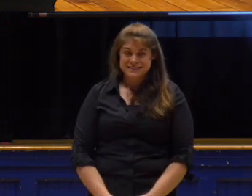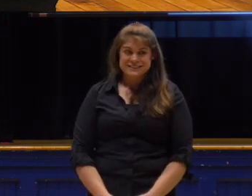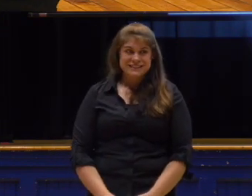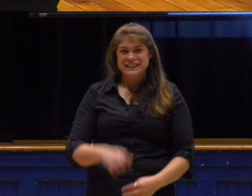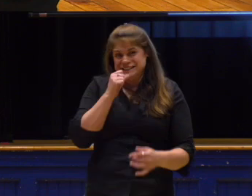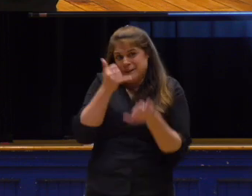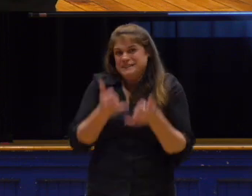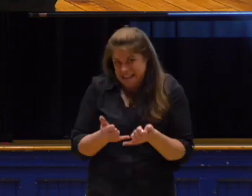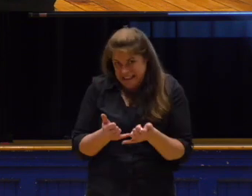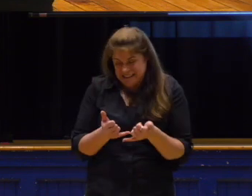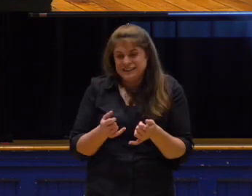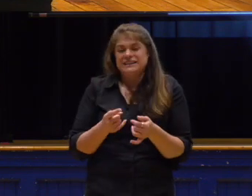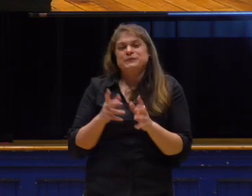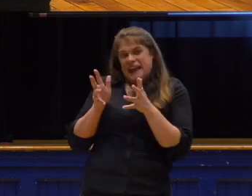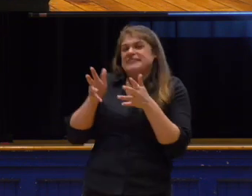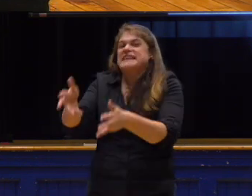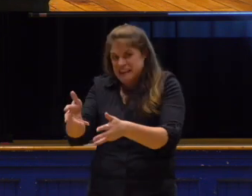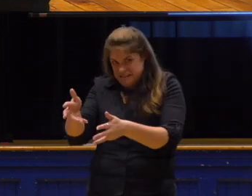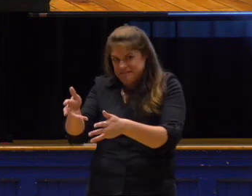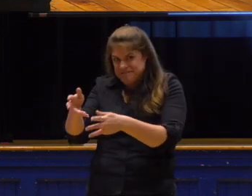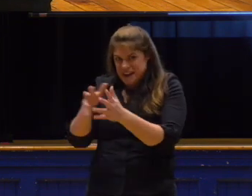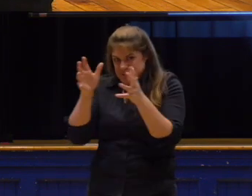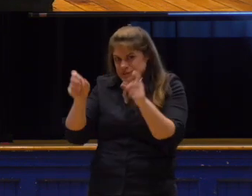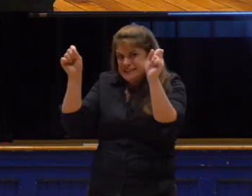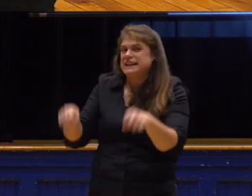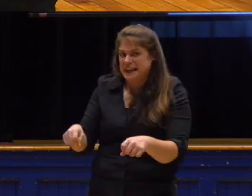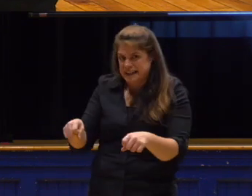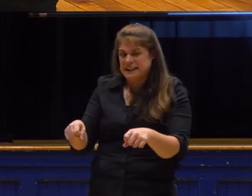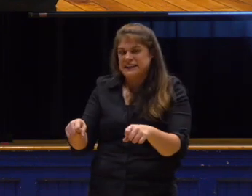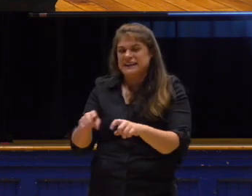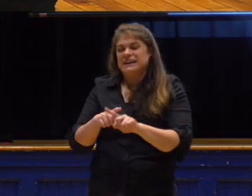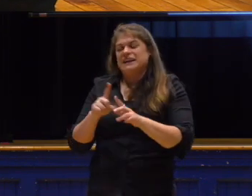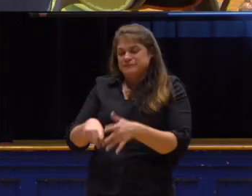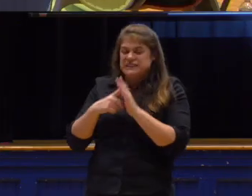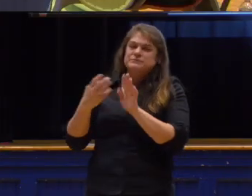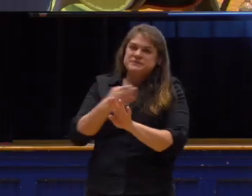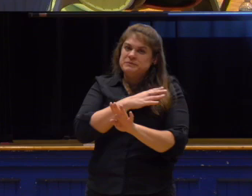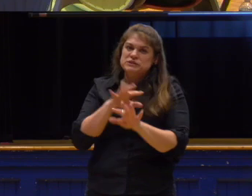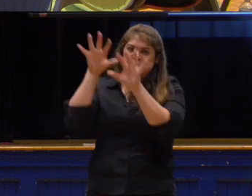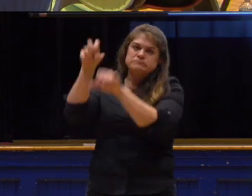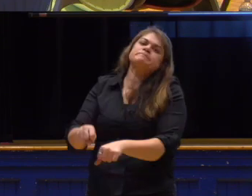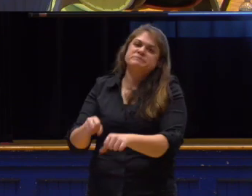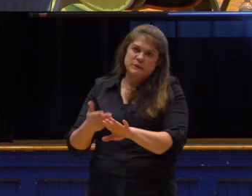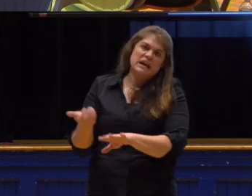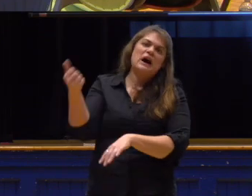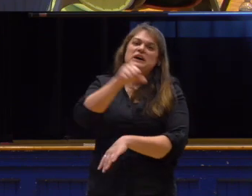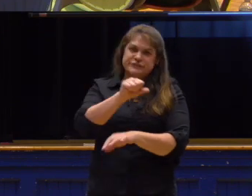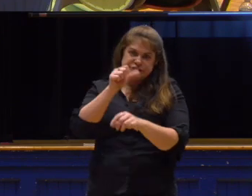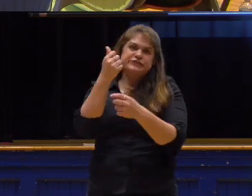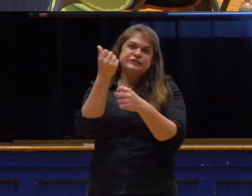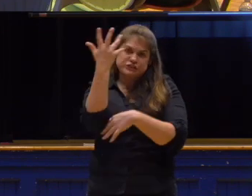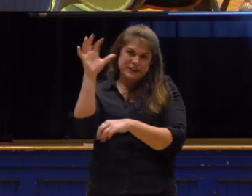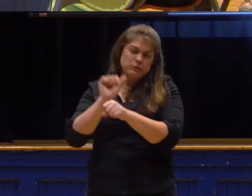It's not immediate. It's we're going to leave it up as long as we can. Originally, it was set to come down with all the other tree work, and we